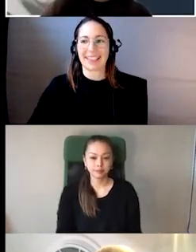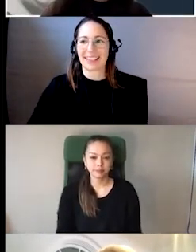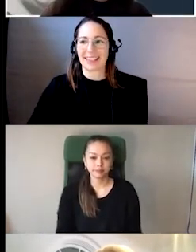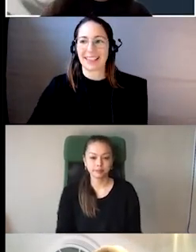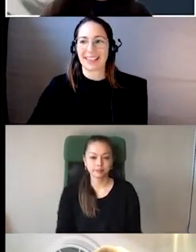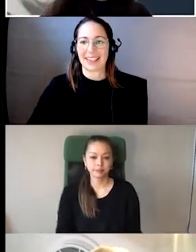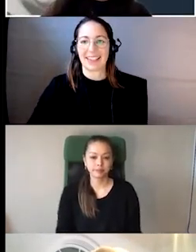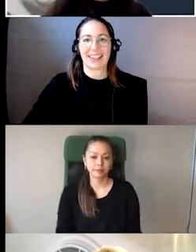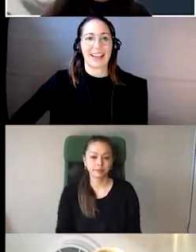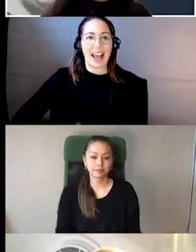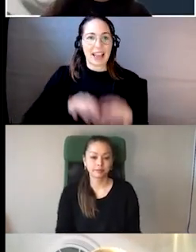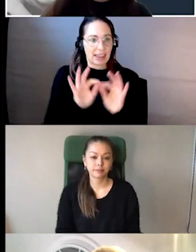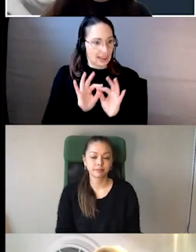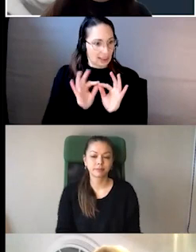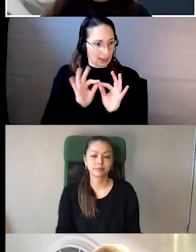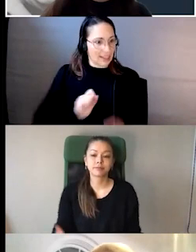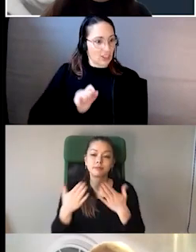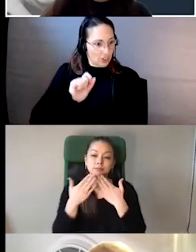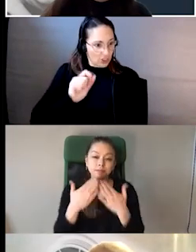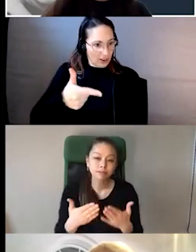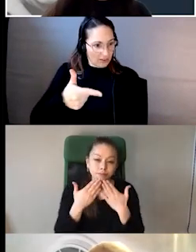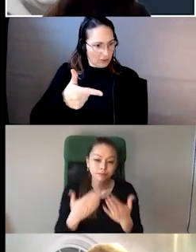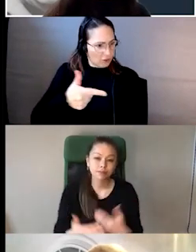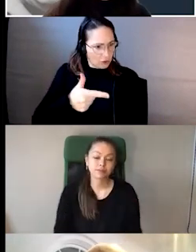Thank you. Merci. Miigwech.